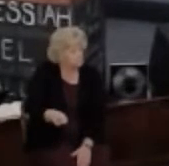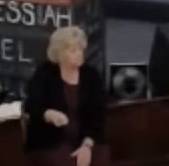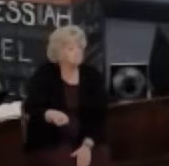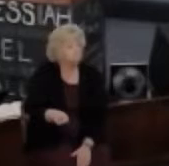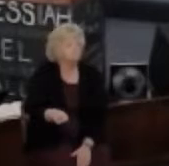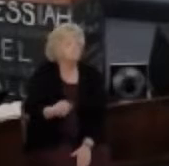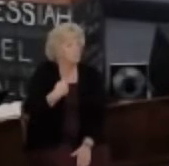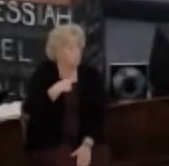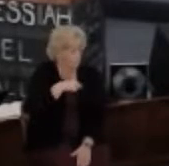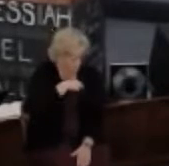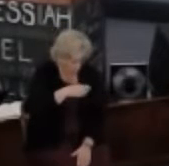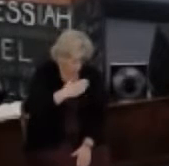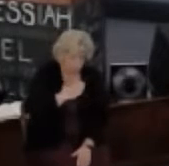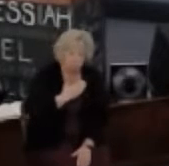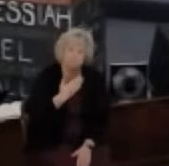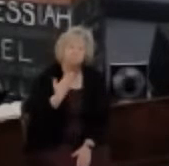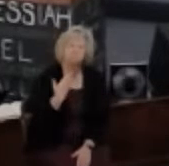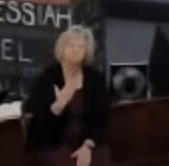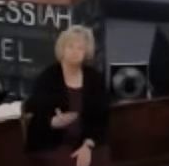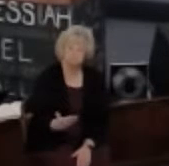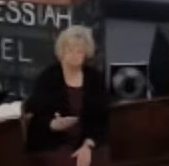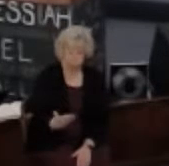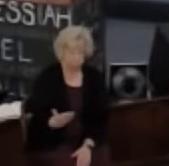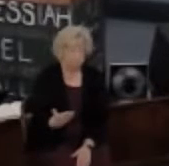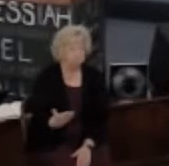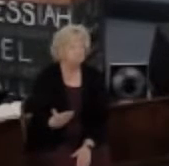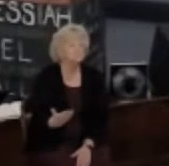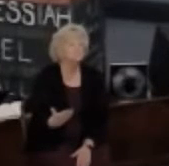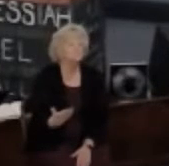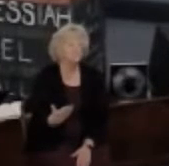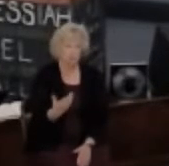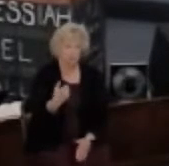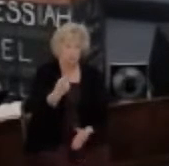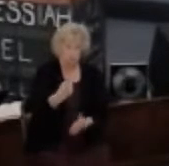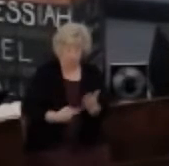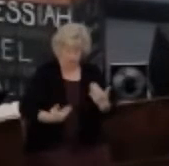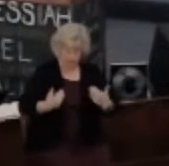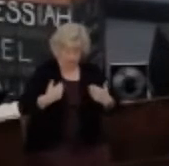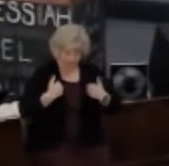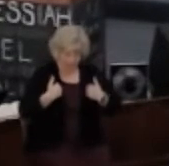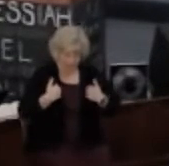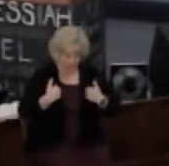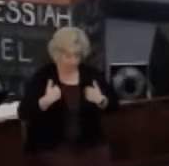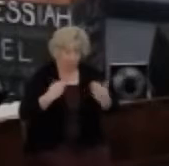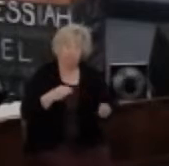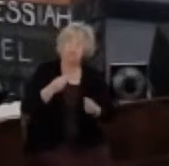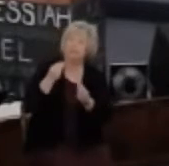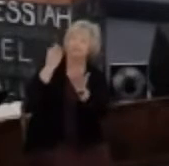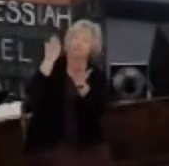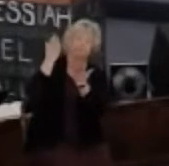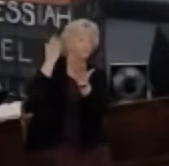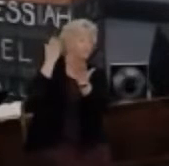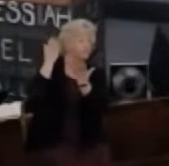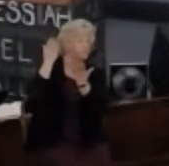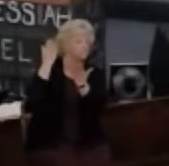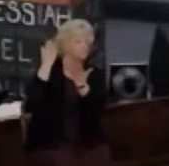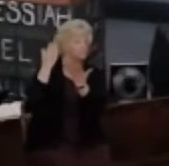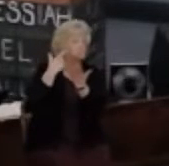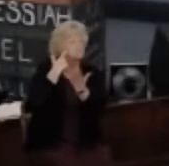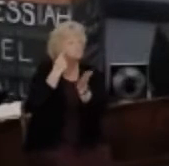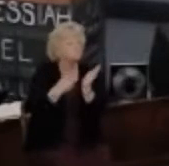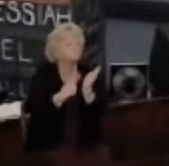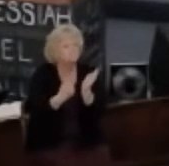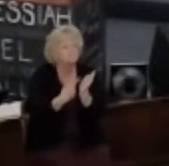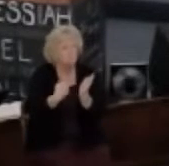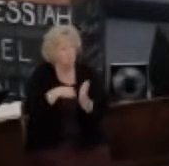We have to be willing to turn over what we have, what we own to Jesus for his use. Because there are things that